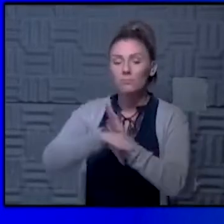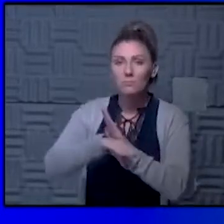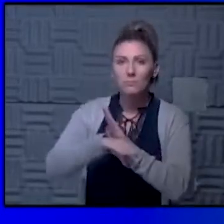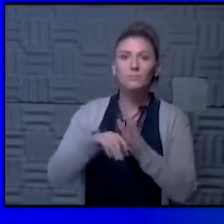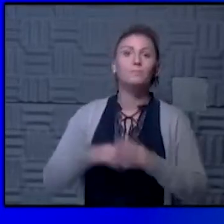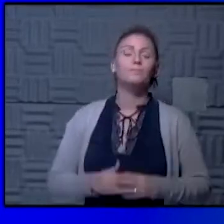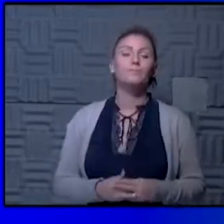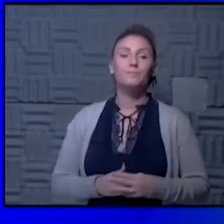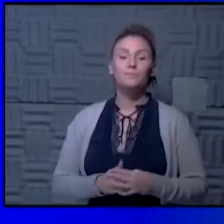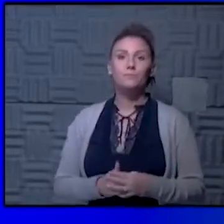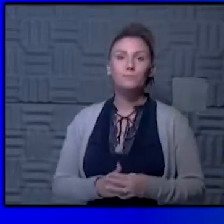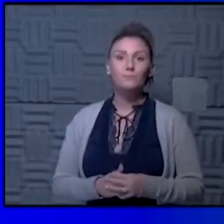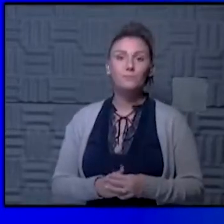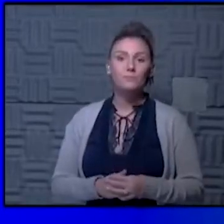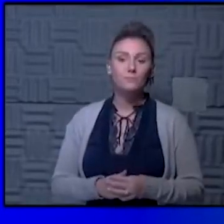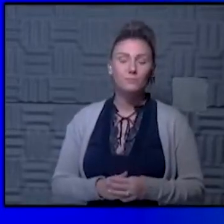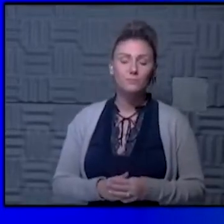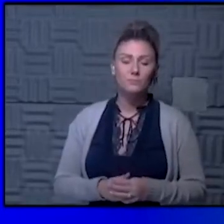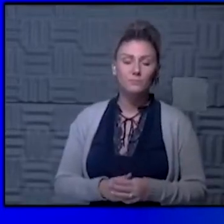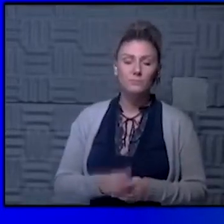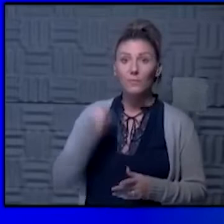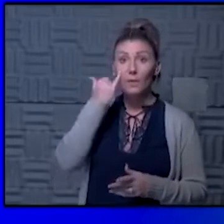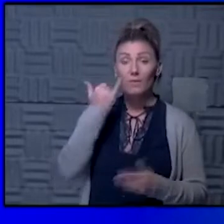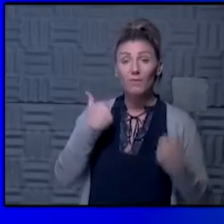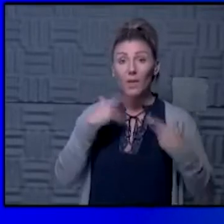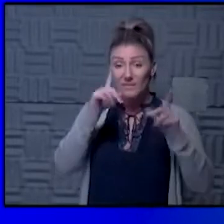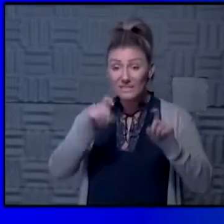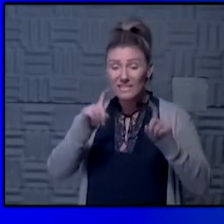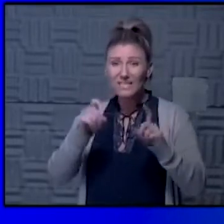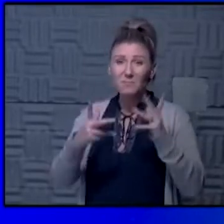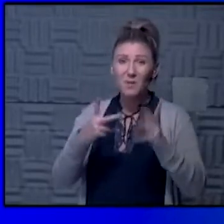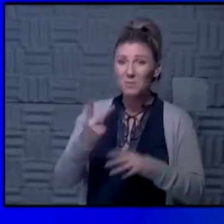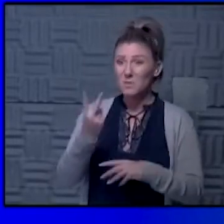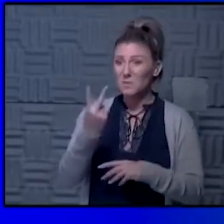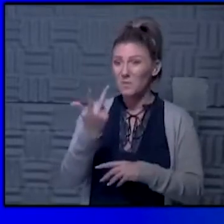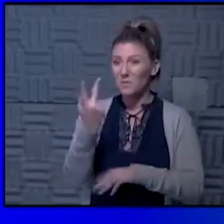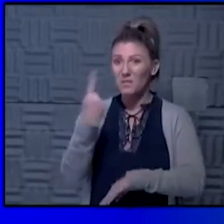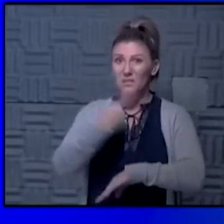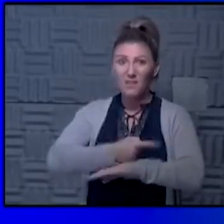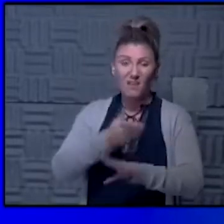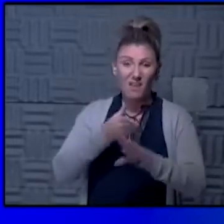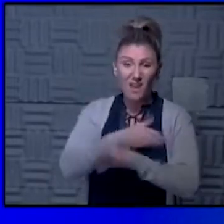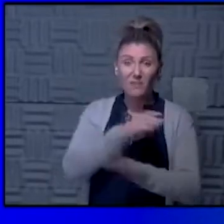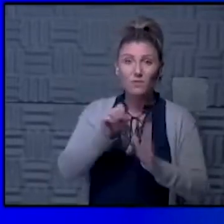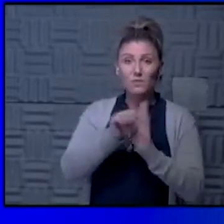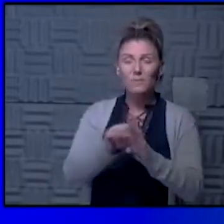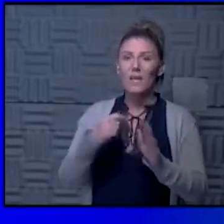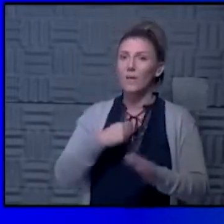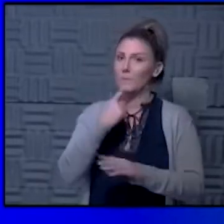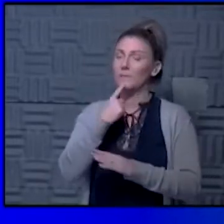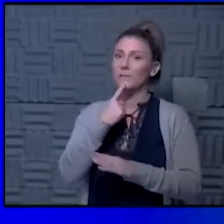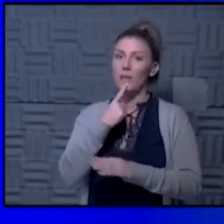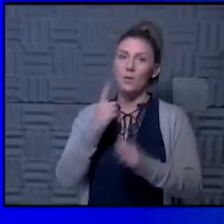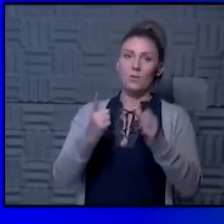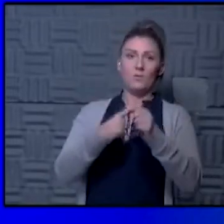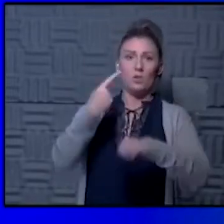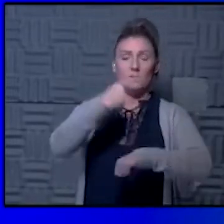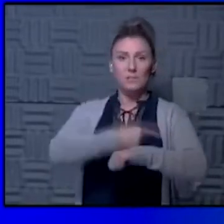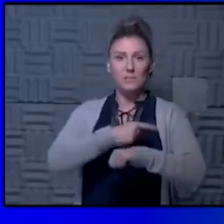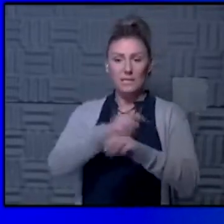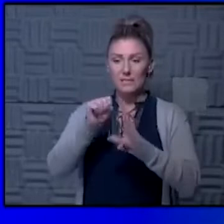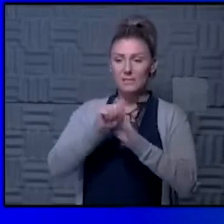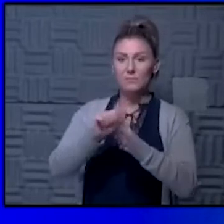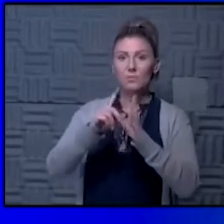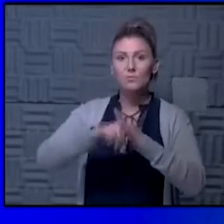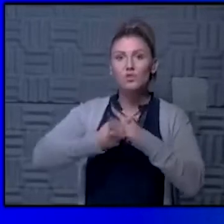you get a test maybe 2 or 3 days after the symptoms, I would say that it's the first day that the symptoms really started. Start